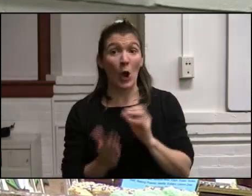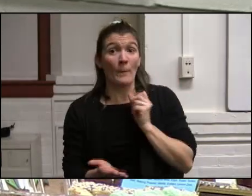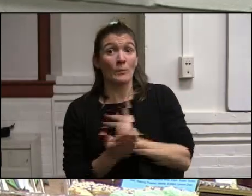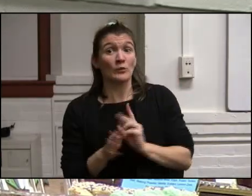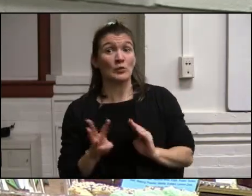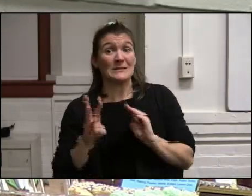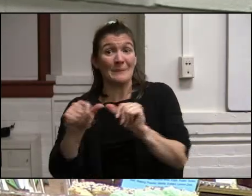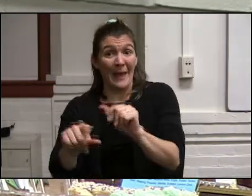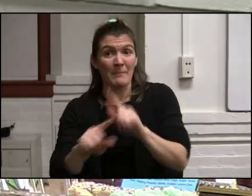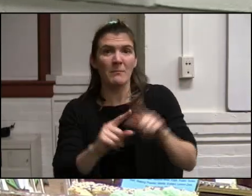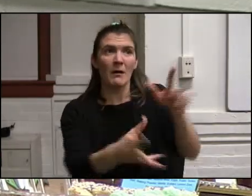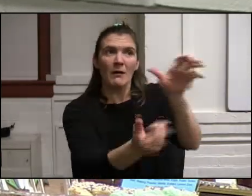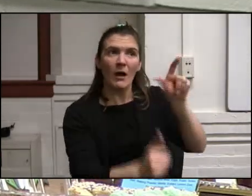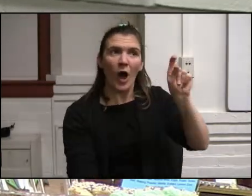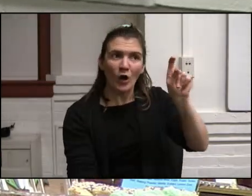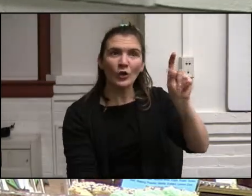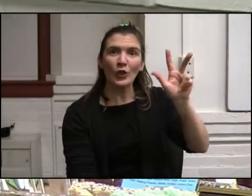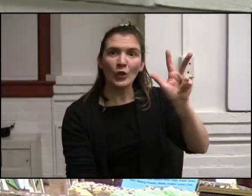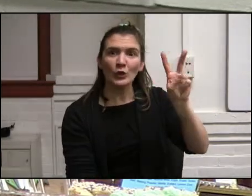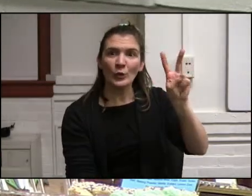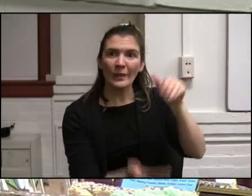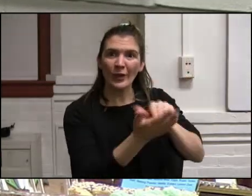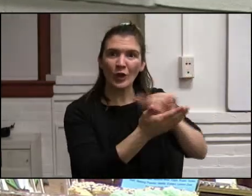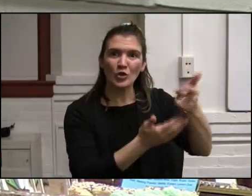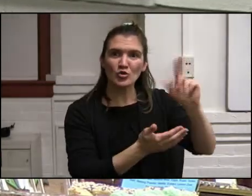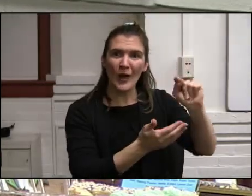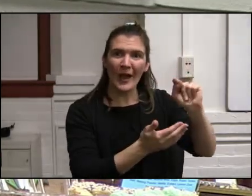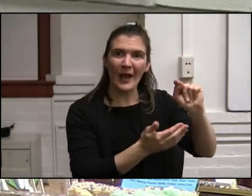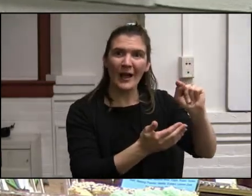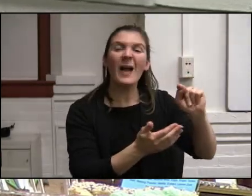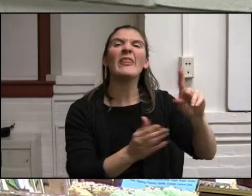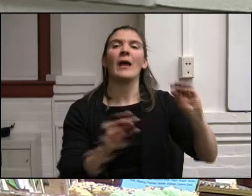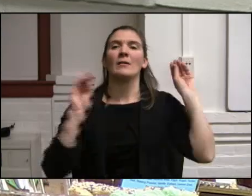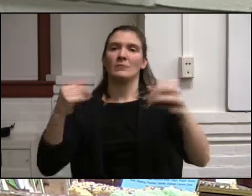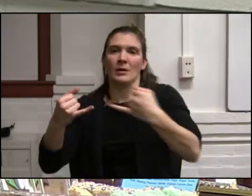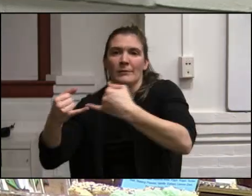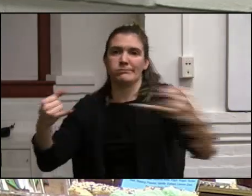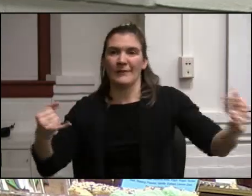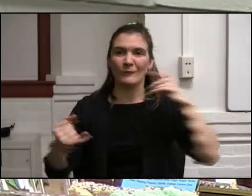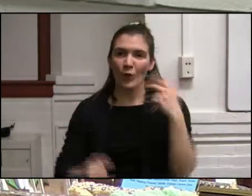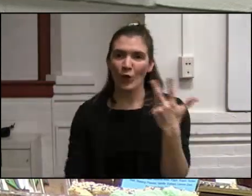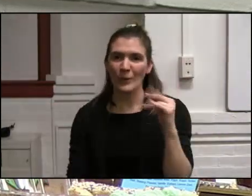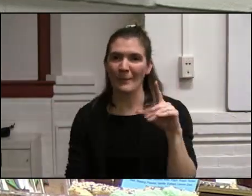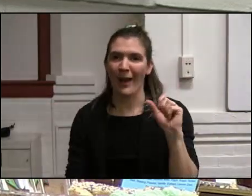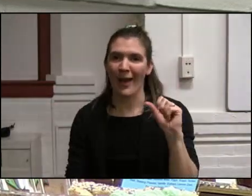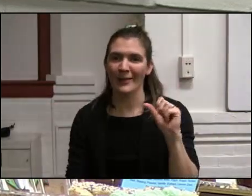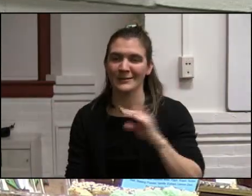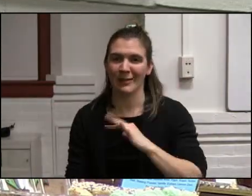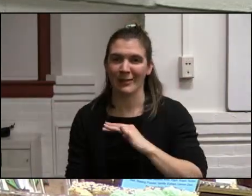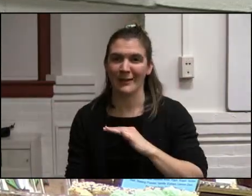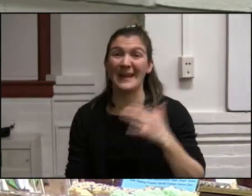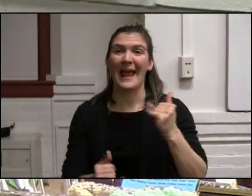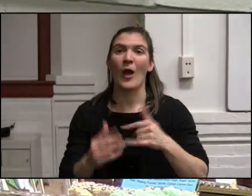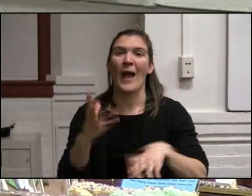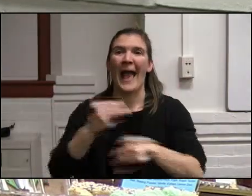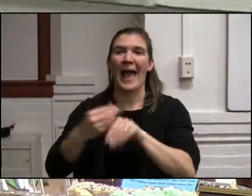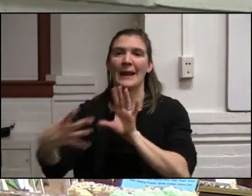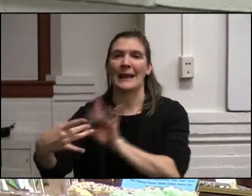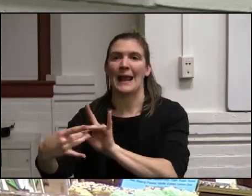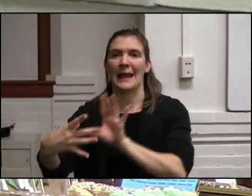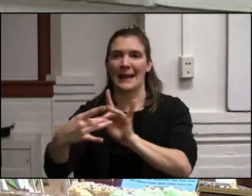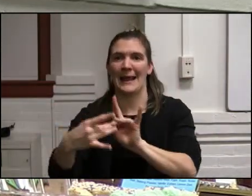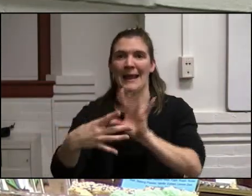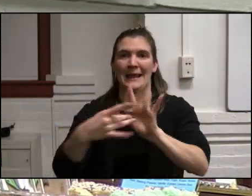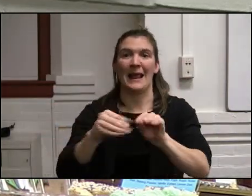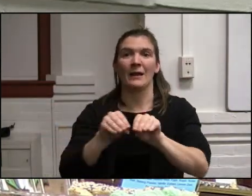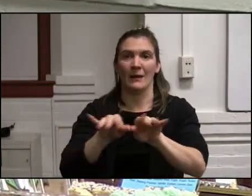and they got a $132,000 grant, and they did a 3-mile stretch of Main Street, and now they're bit by bit trying to roll it out into the other